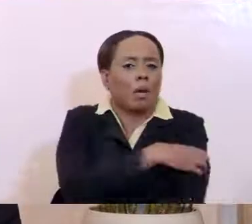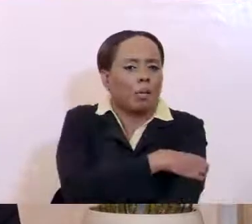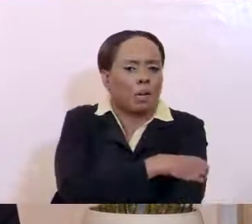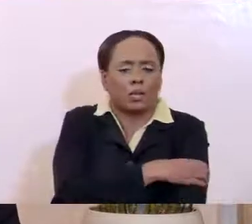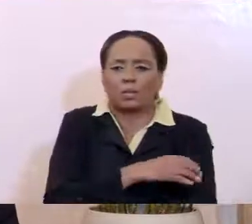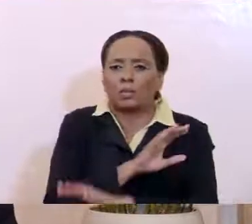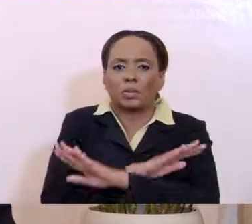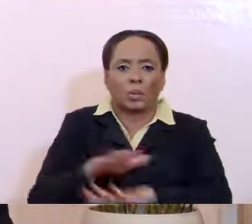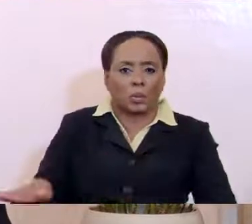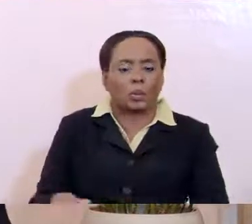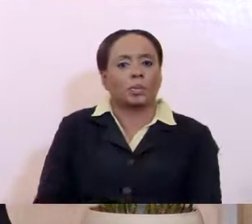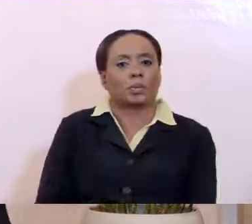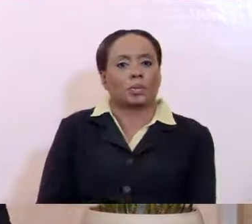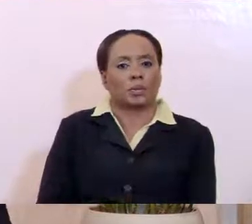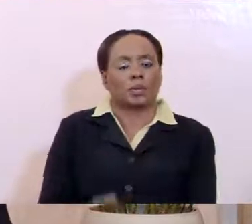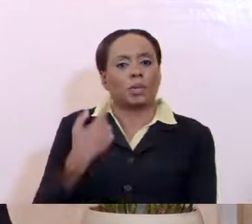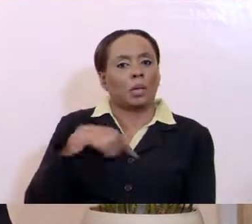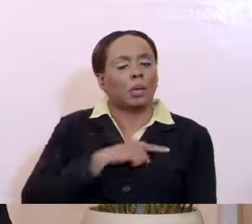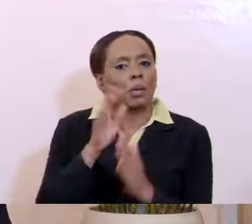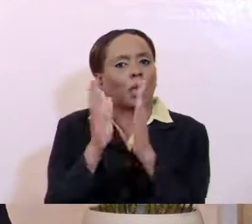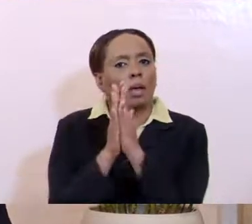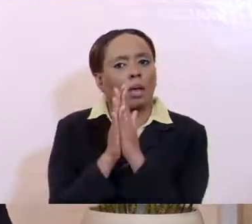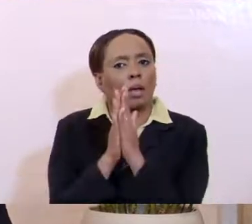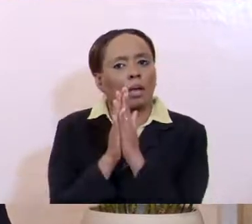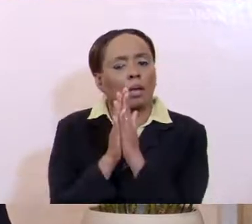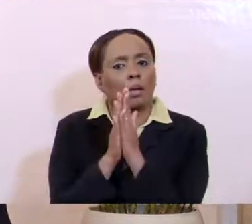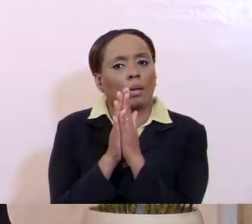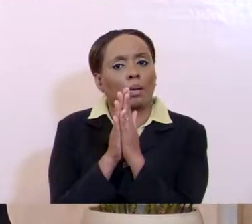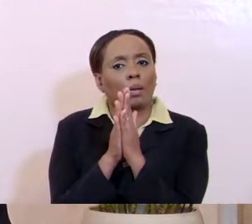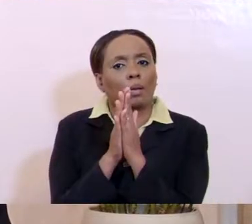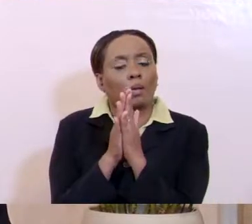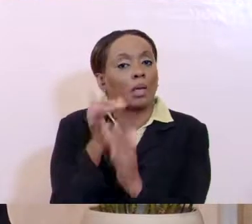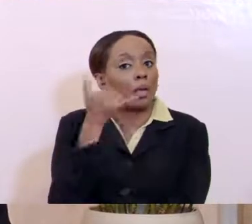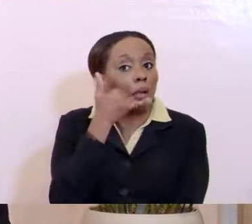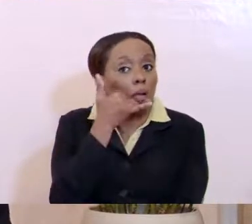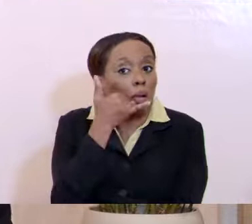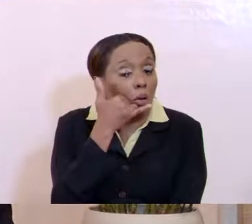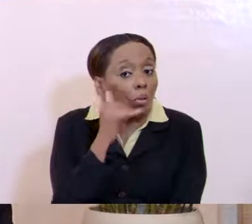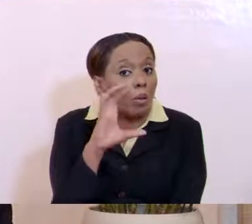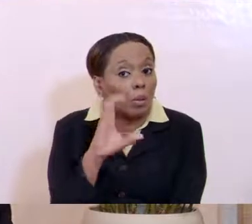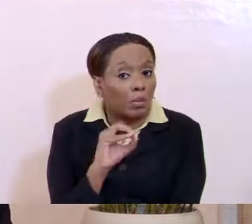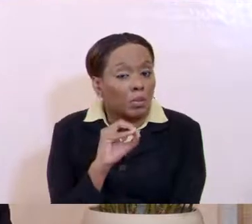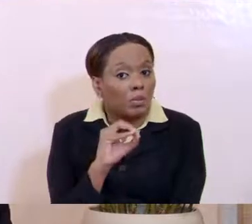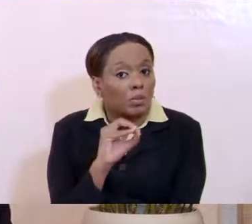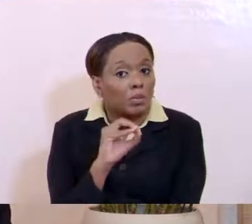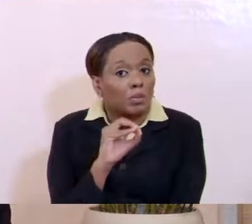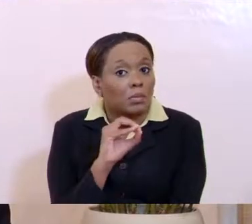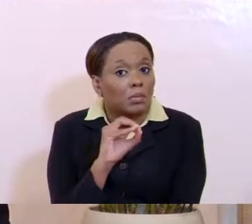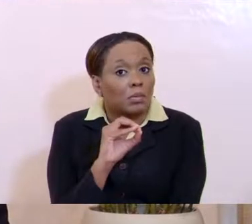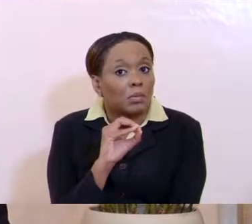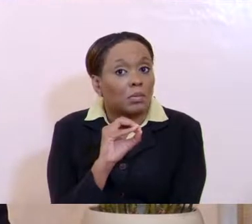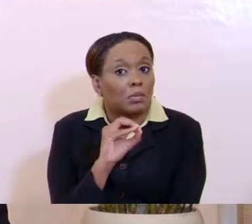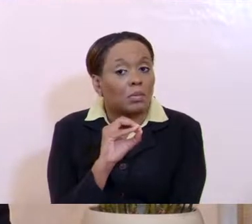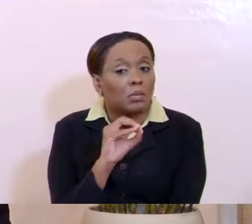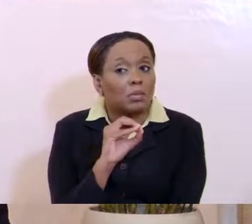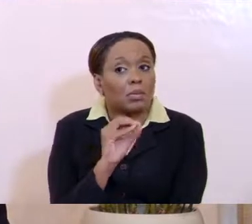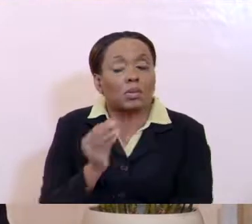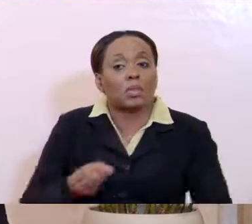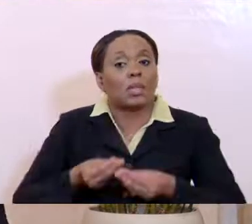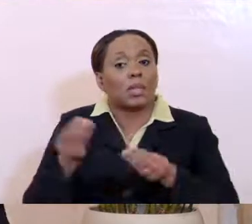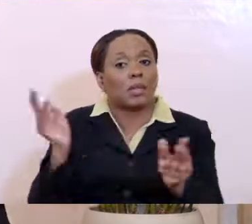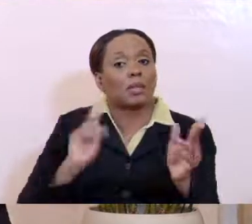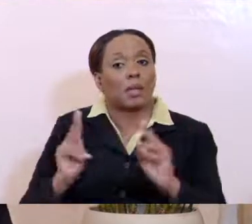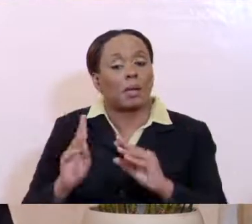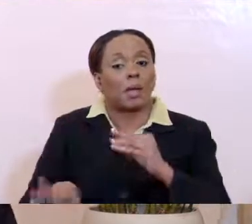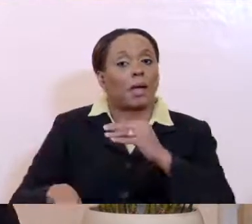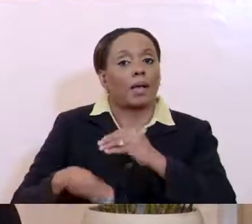remember that we even asked the mobile companies to give people additional data so that they will